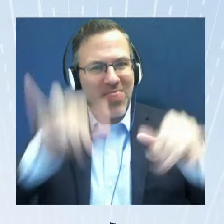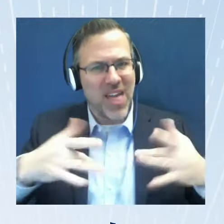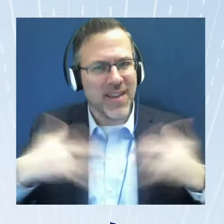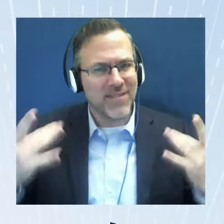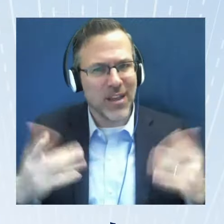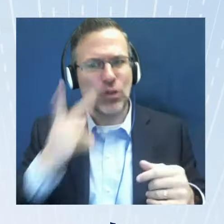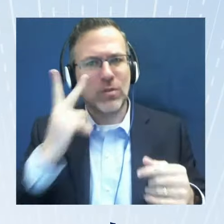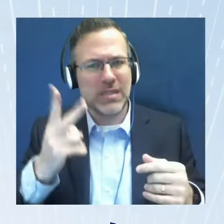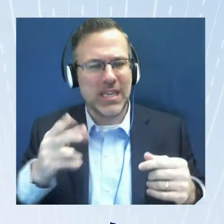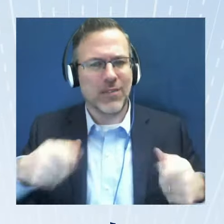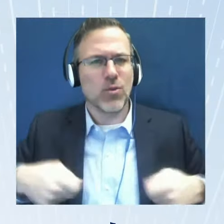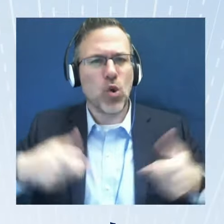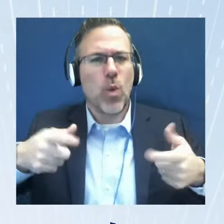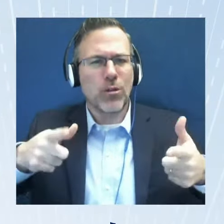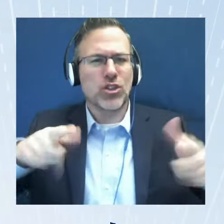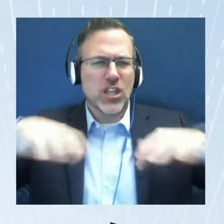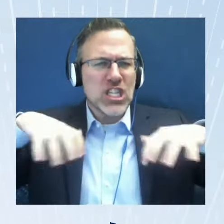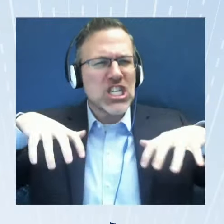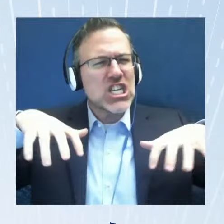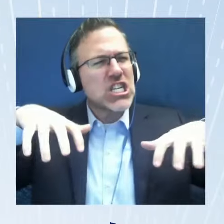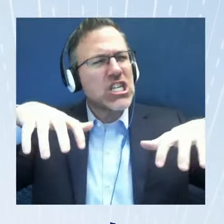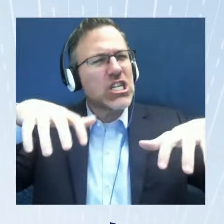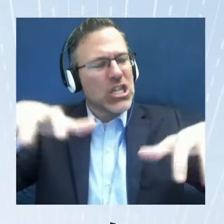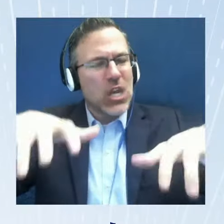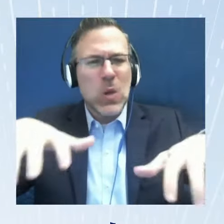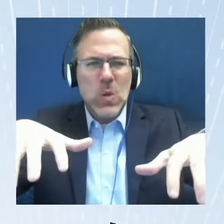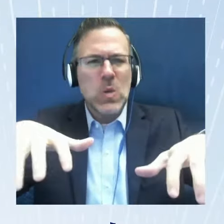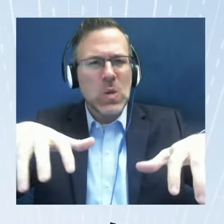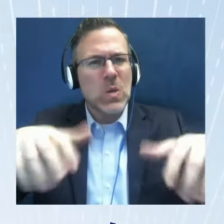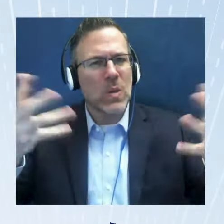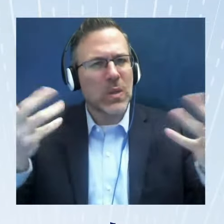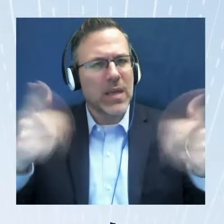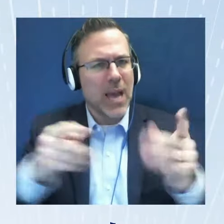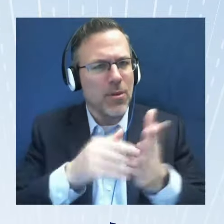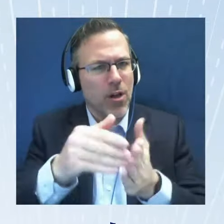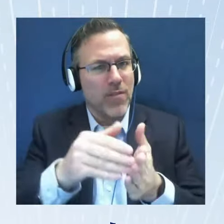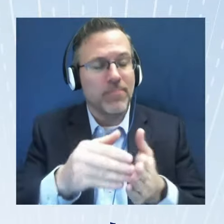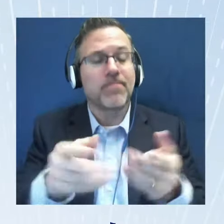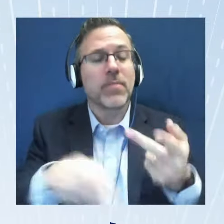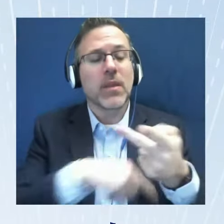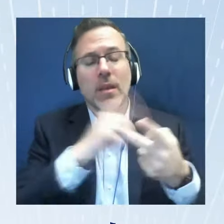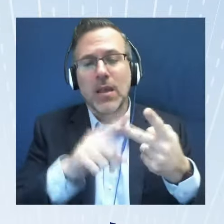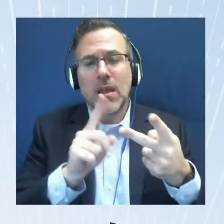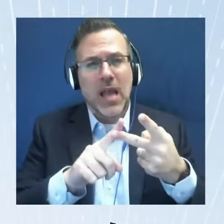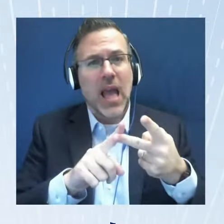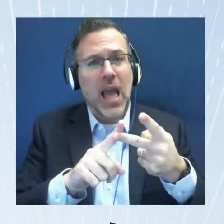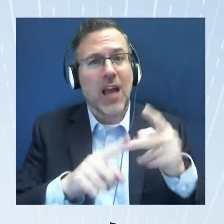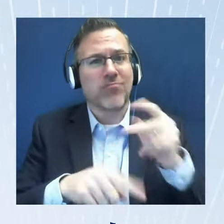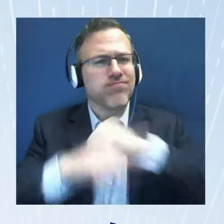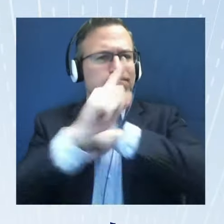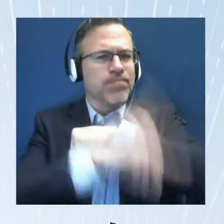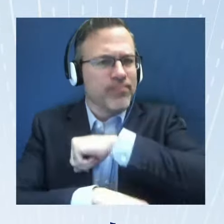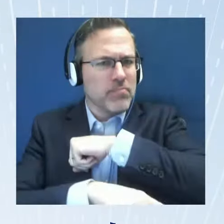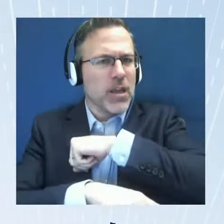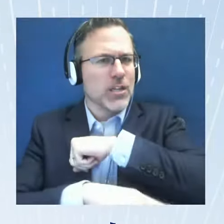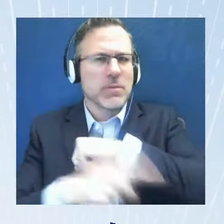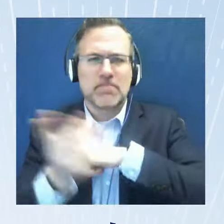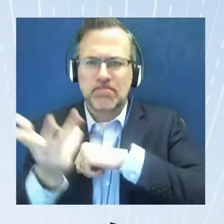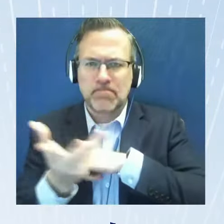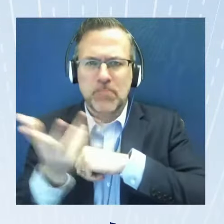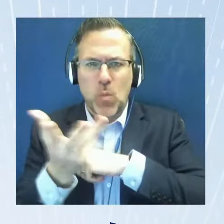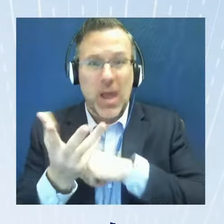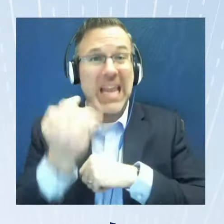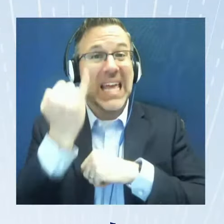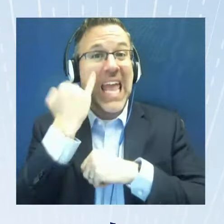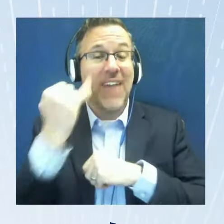like. This needs to get done. And then there was a point about enforcement. A rule with no enforcement is no rule at all. That